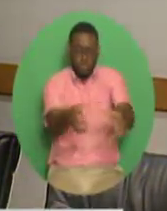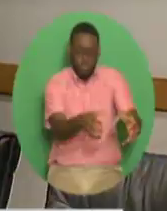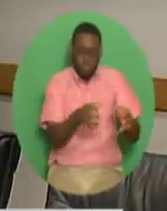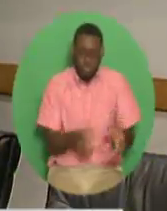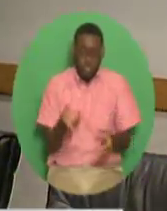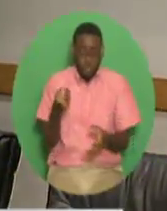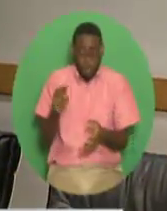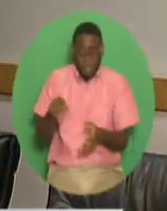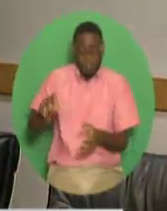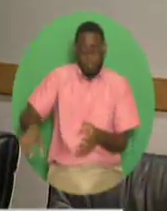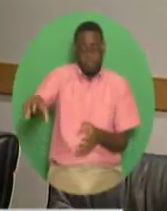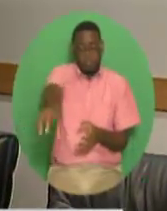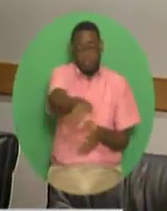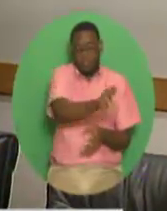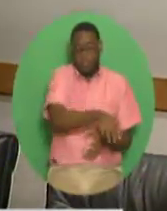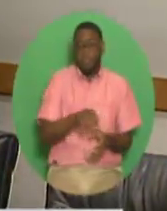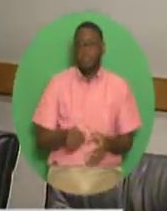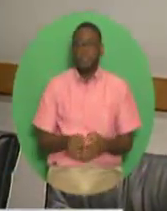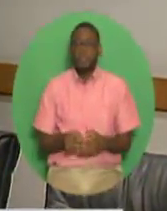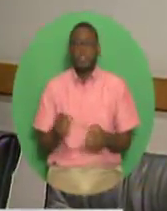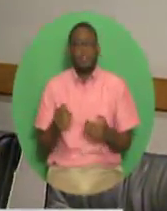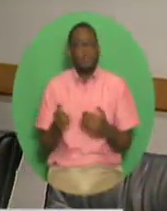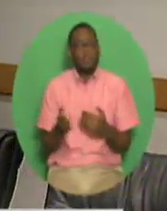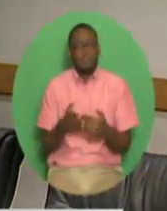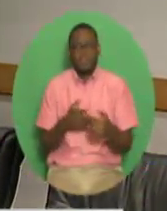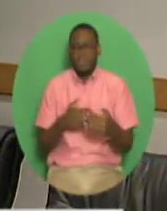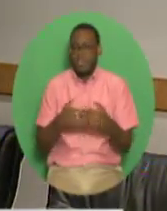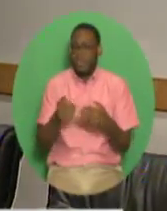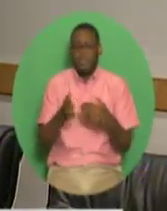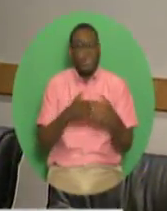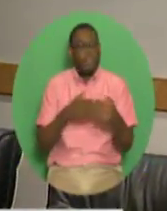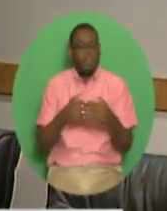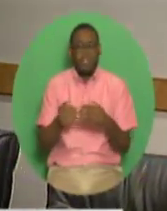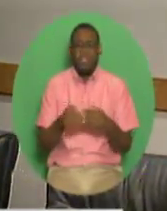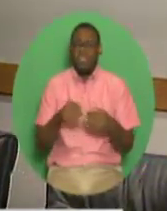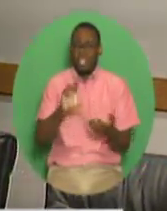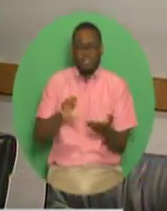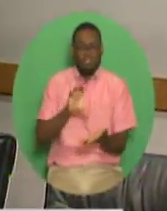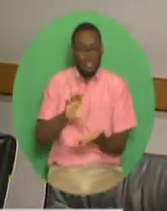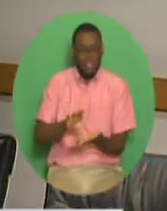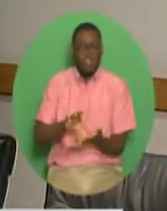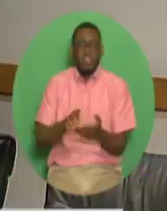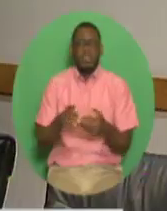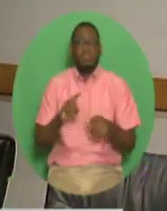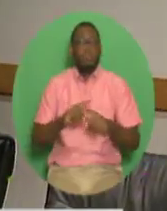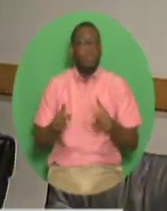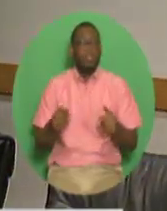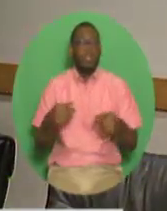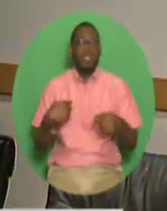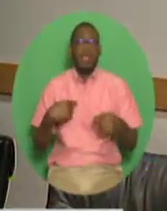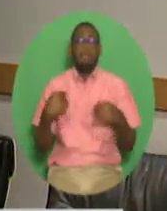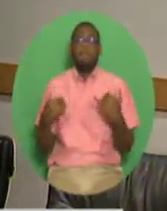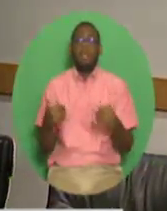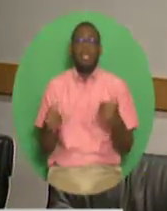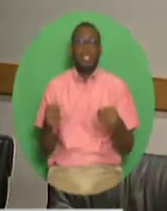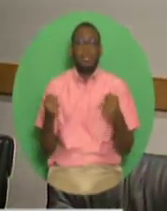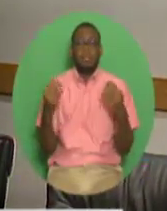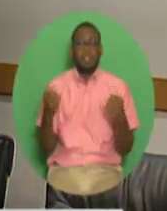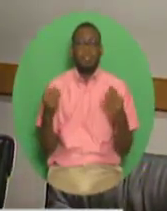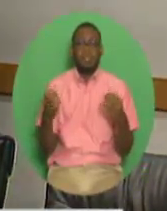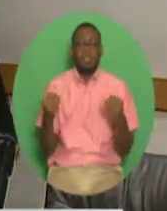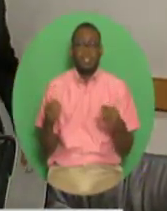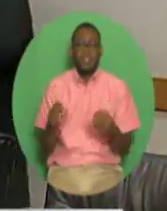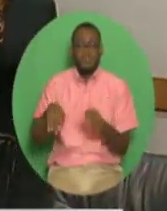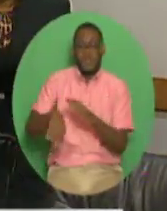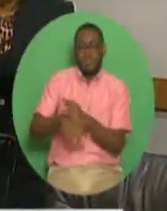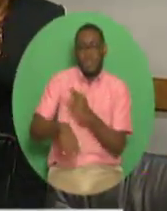Martin Central. He's very comfortable there, right? But nevertheless, I played many football games and cricket there. It's a field that has been left